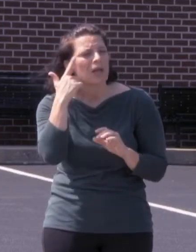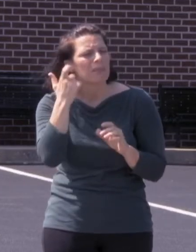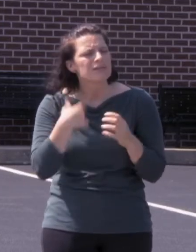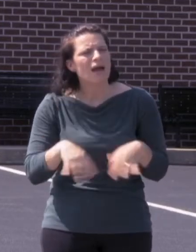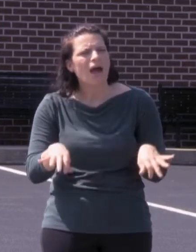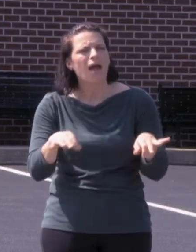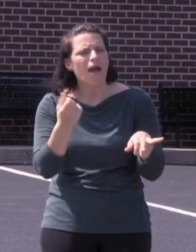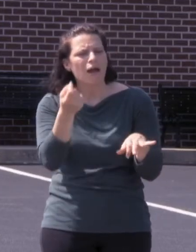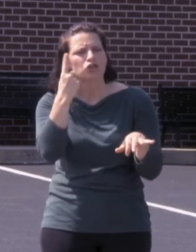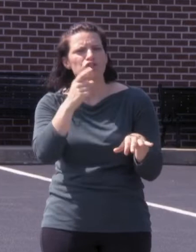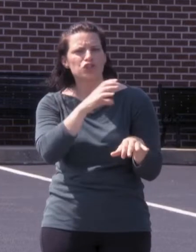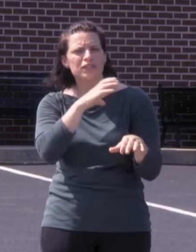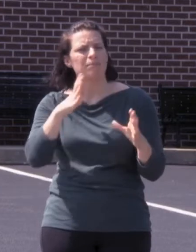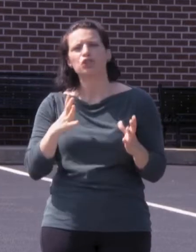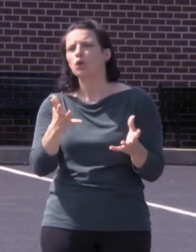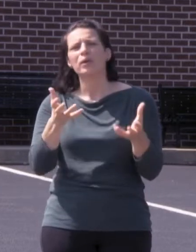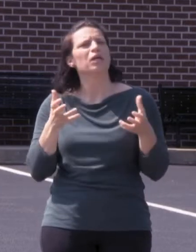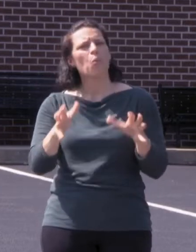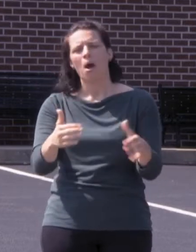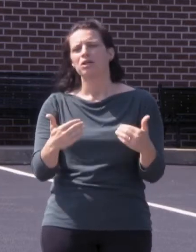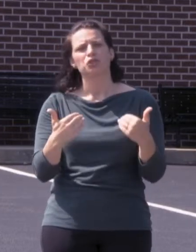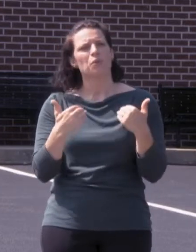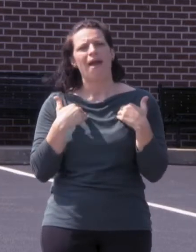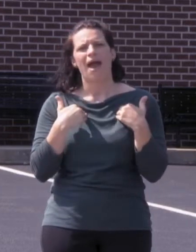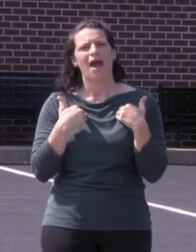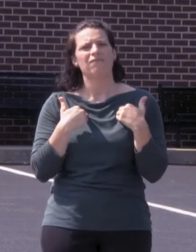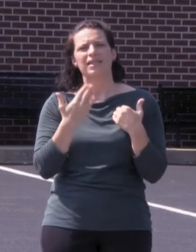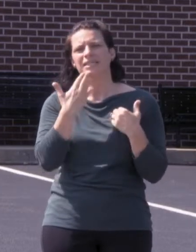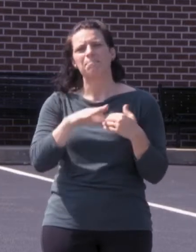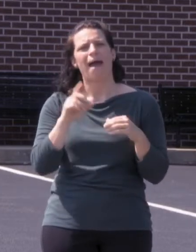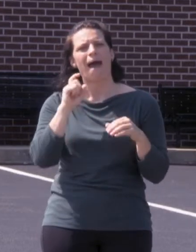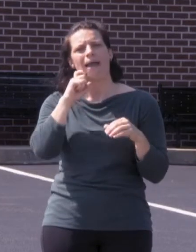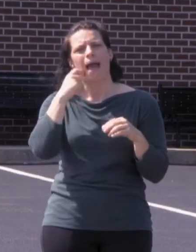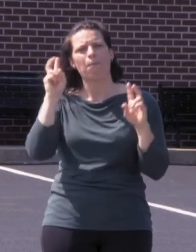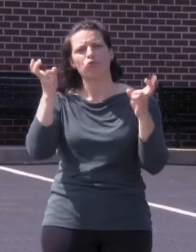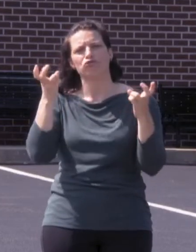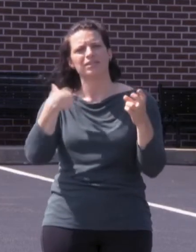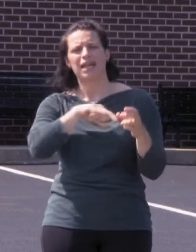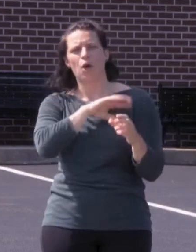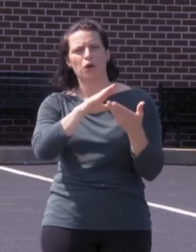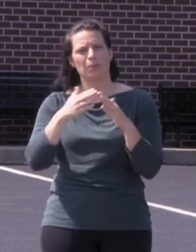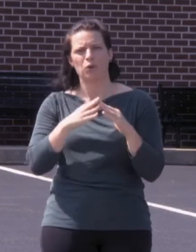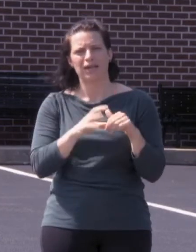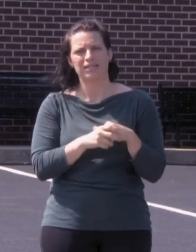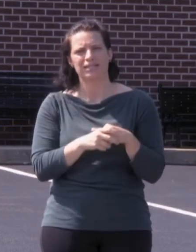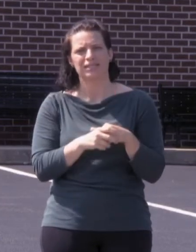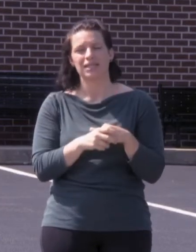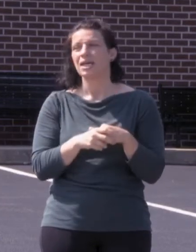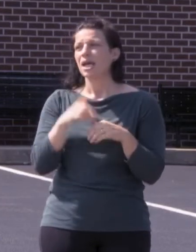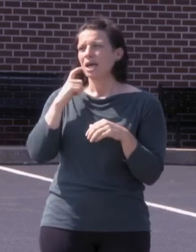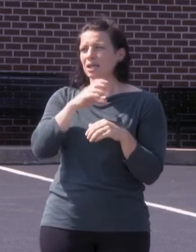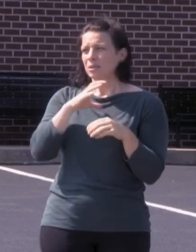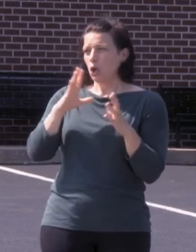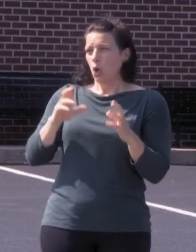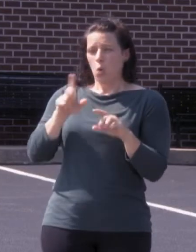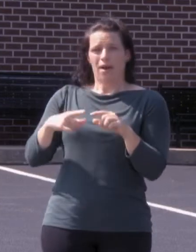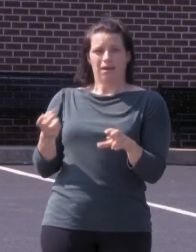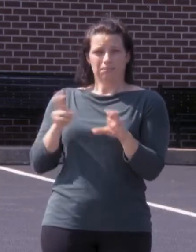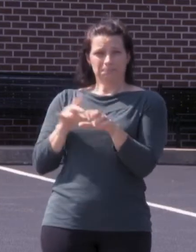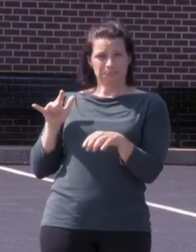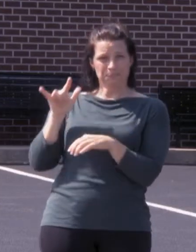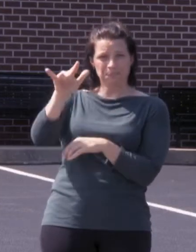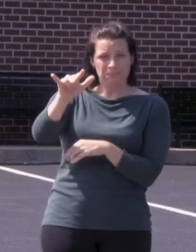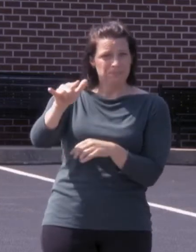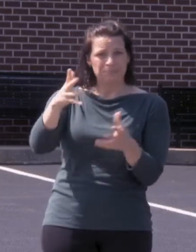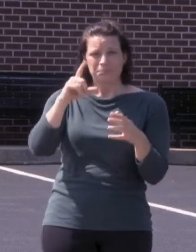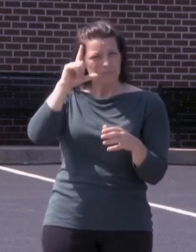understood, Commissioner, that we didn't want to have these bad apples in our communities. You see, Commissioner, because when I get on a plane,